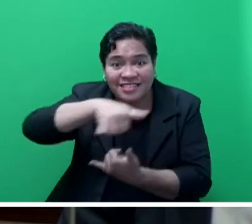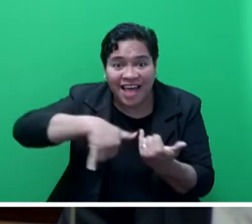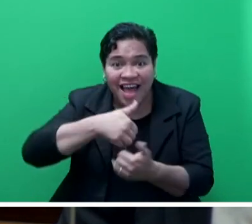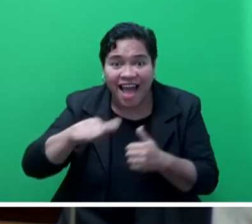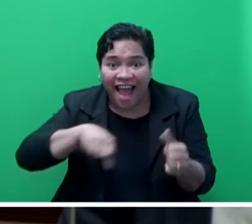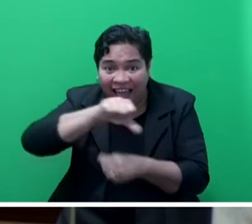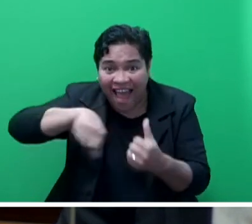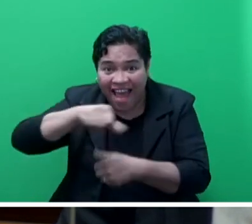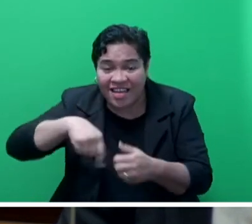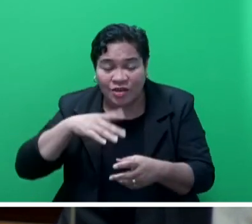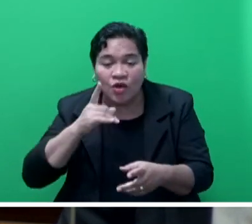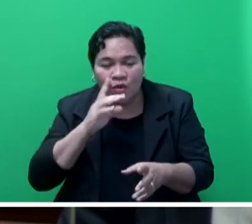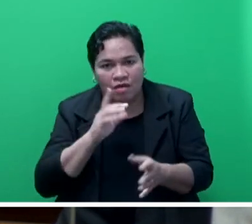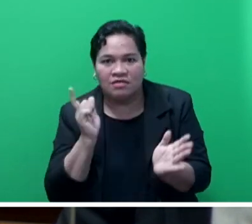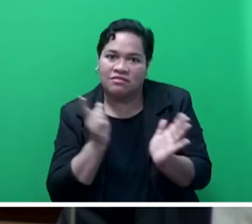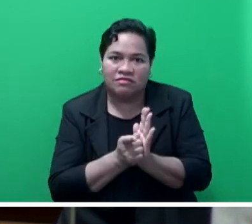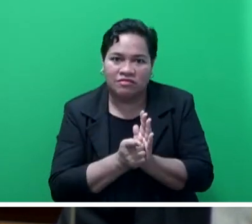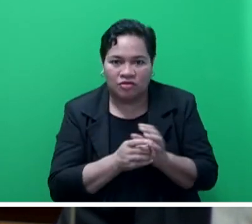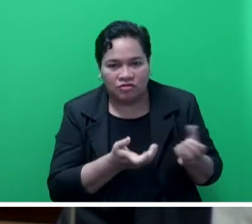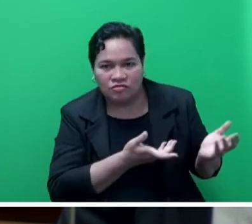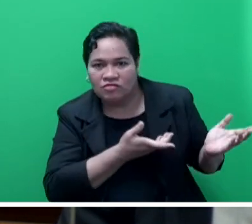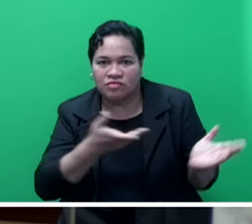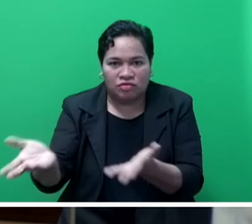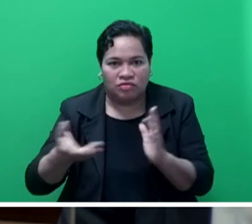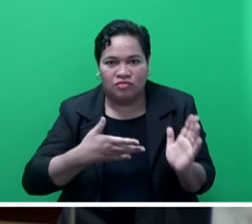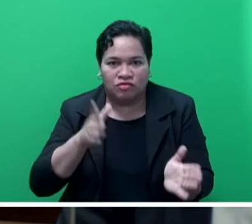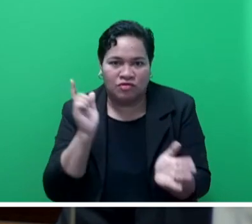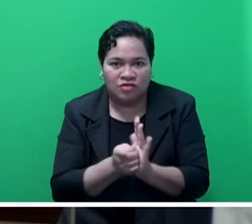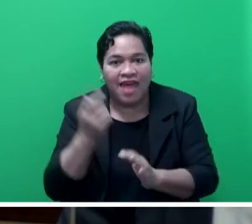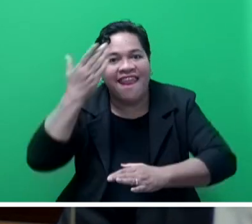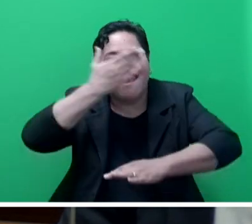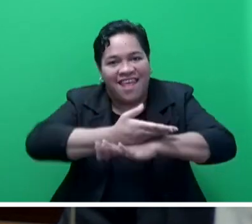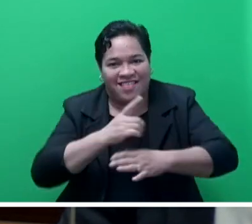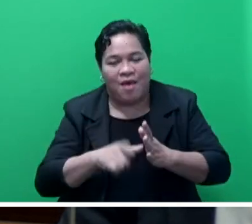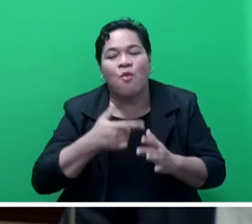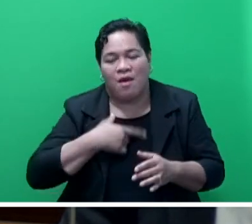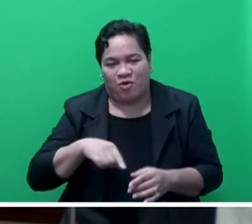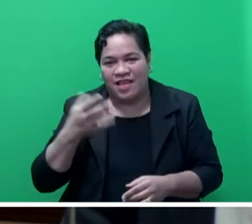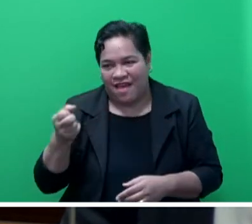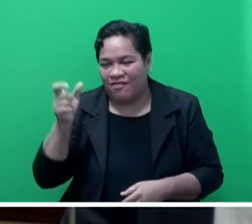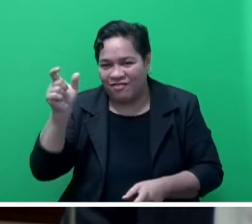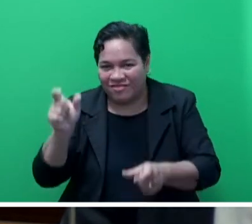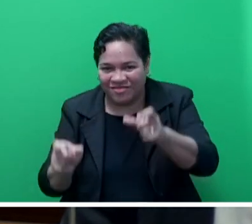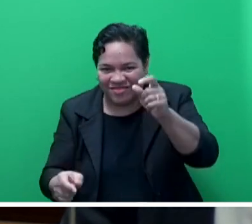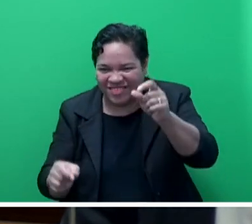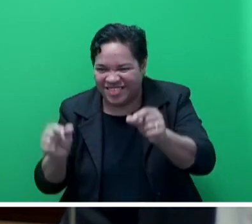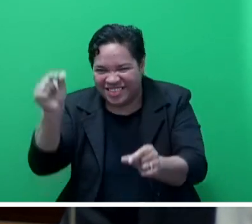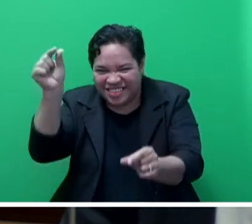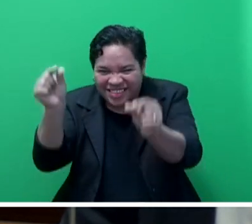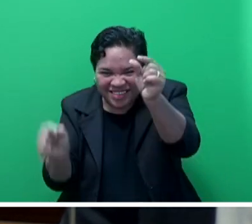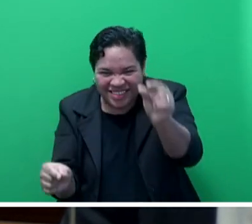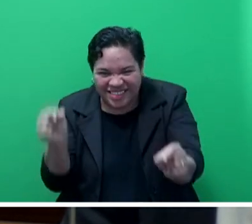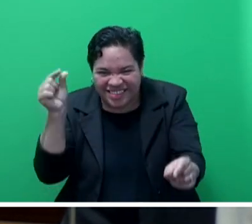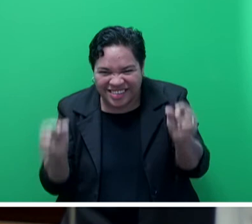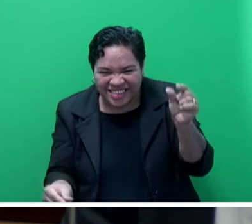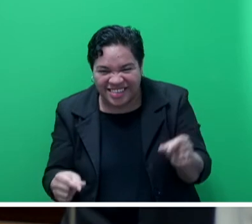deploy relief assistance and essential services at night to these affected areas. And all these critical services would